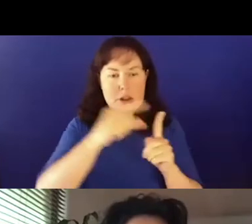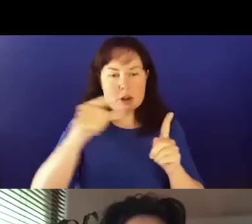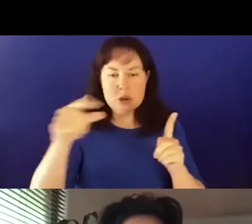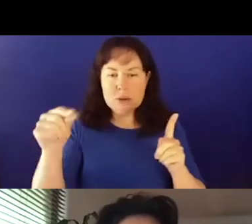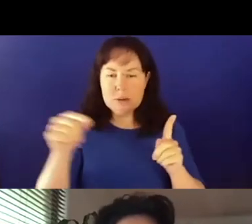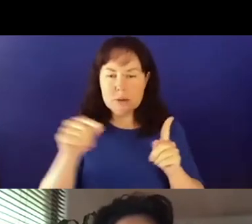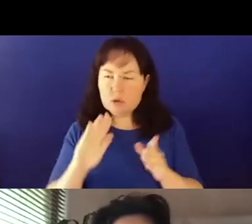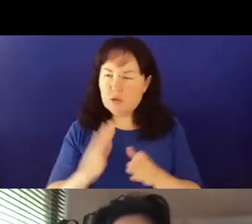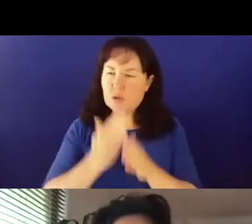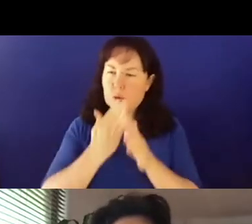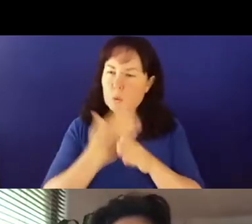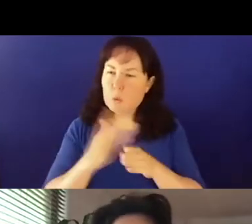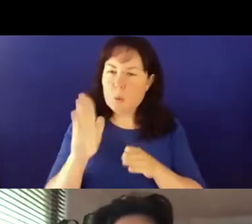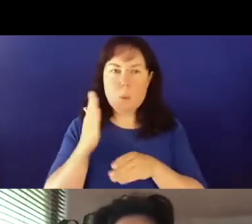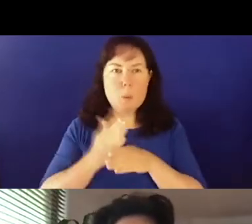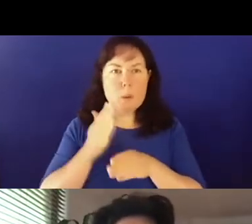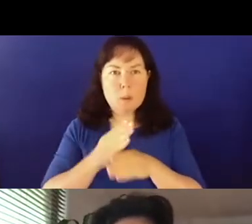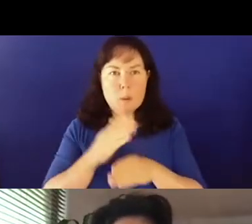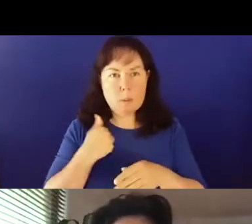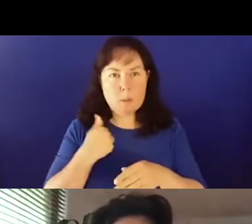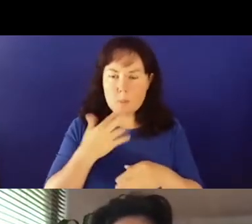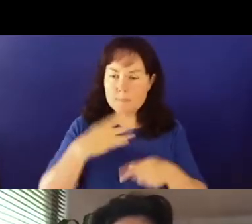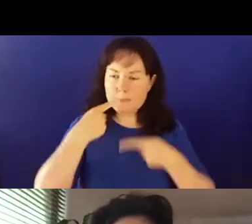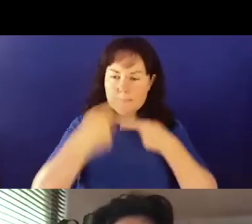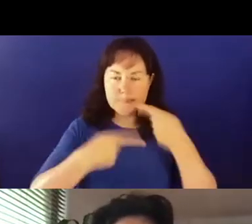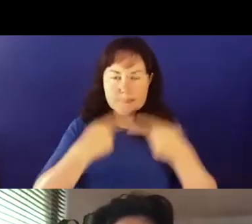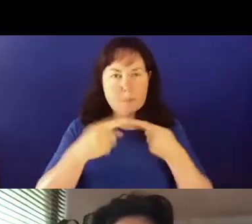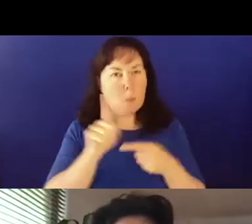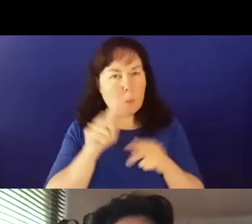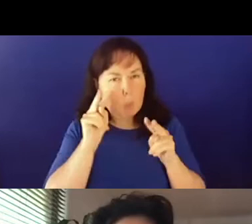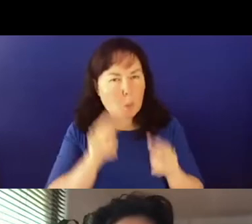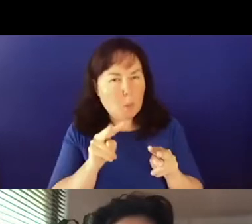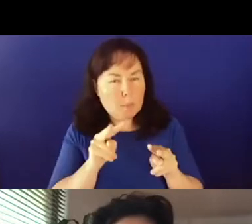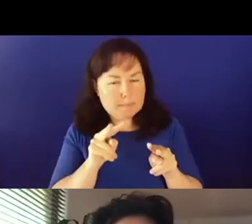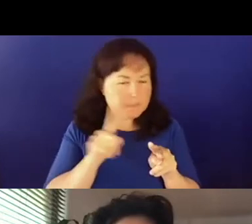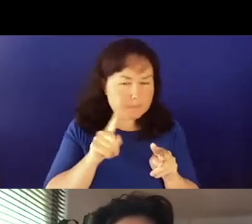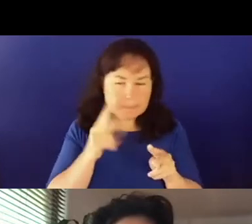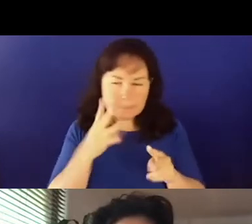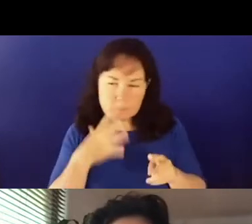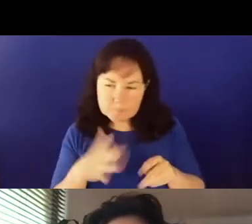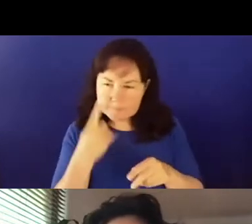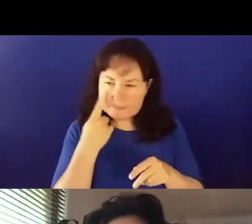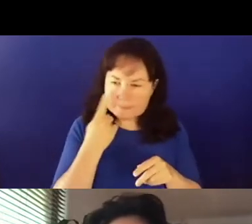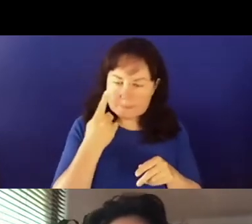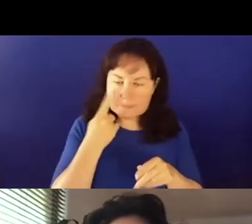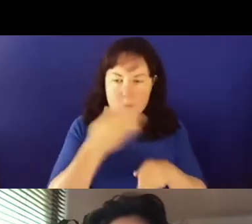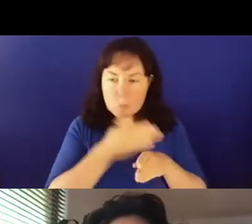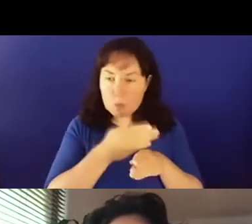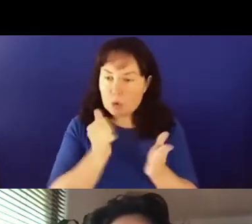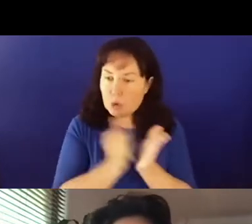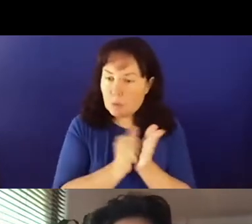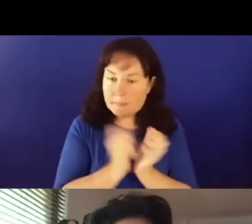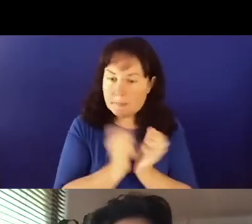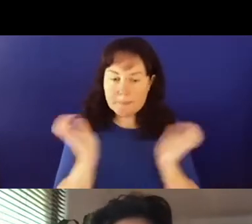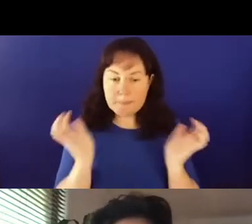for, the process, the workshop, and the application system from here. Feel free to throw questions in the chat.